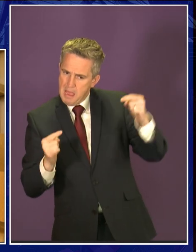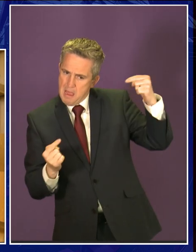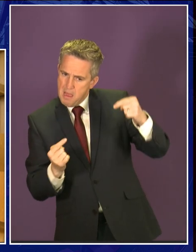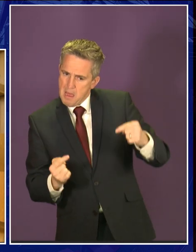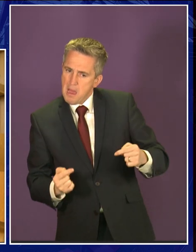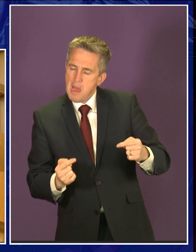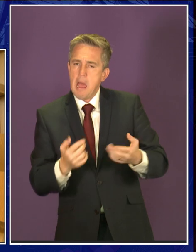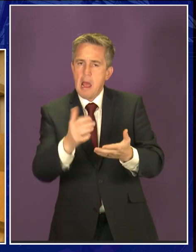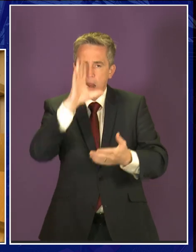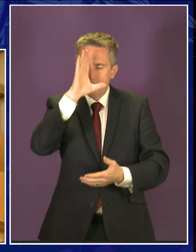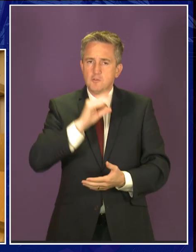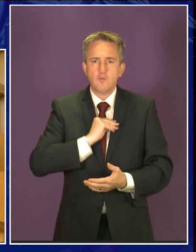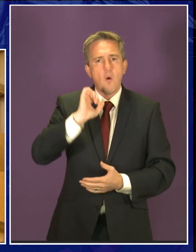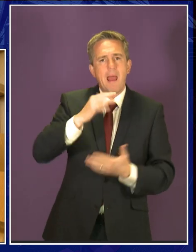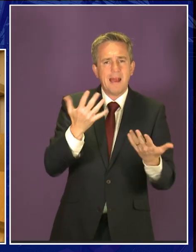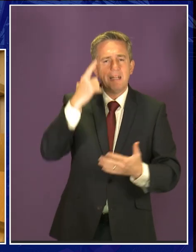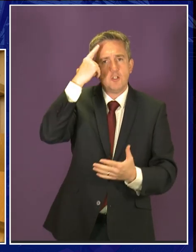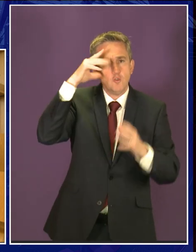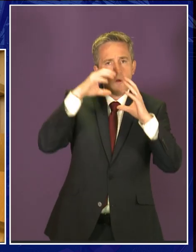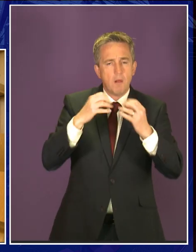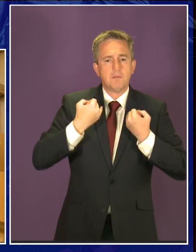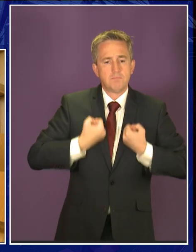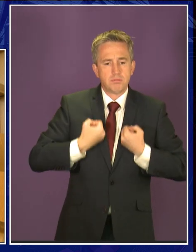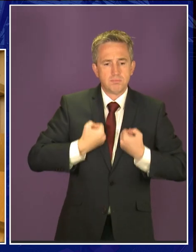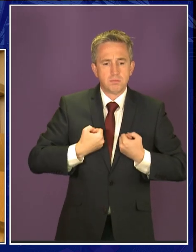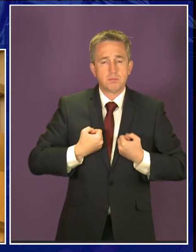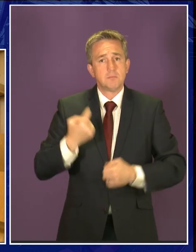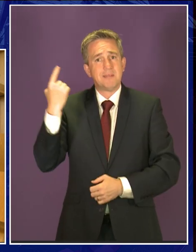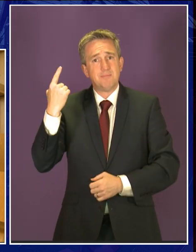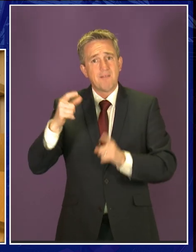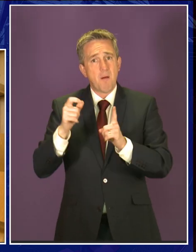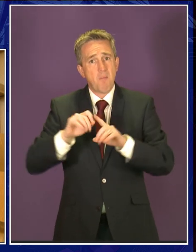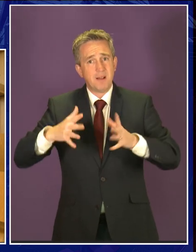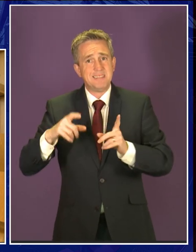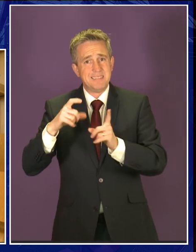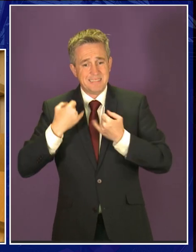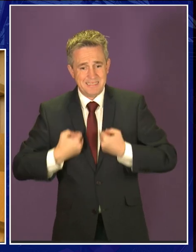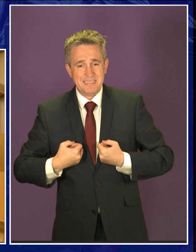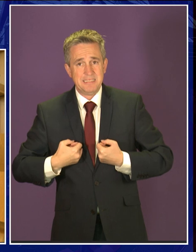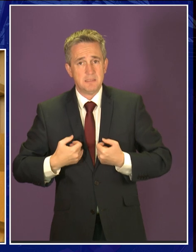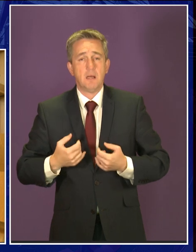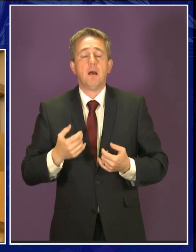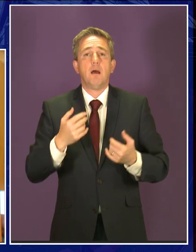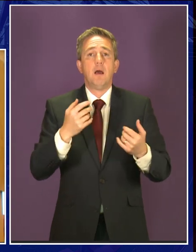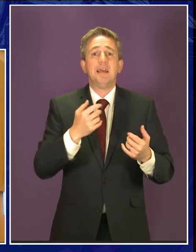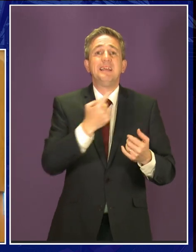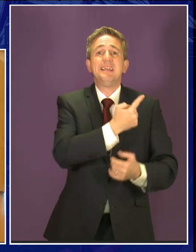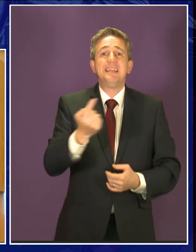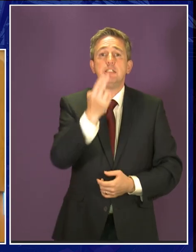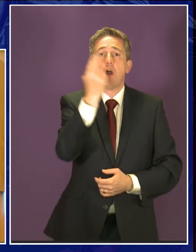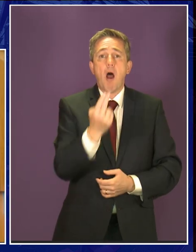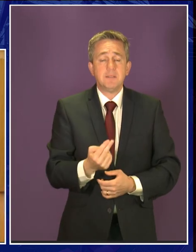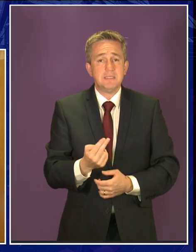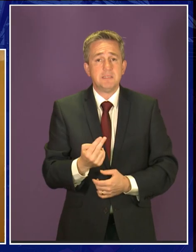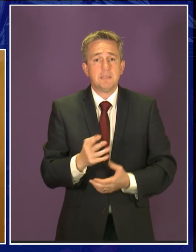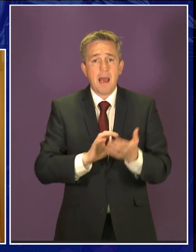of neurological diseases. Salvador Dali had Parkinson's disease. Each artist has their own, what